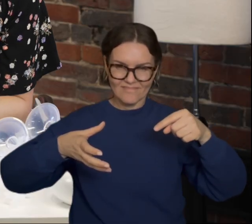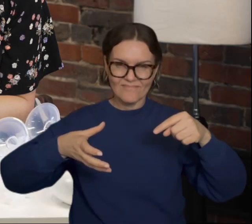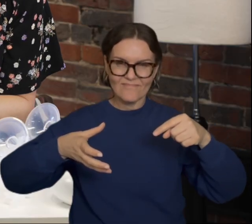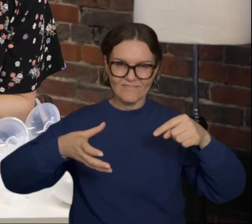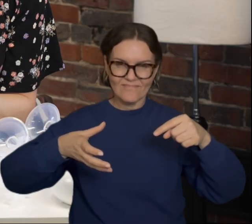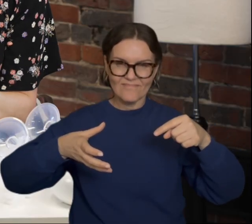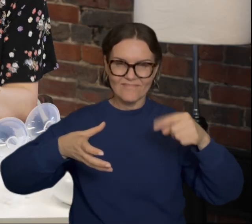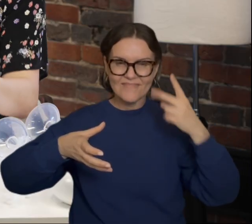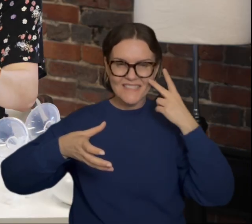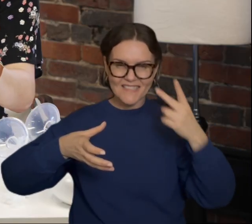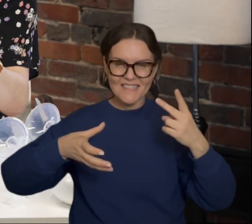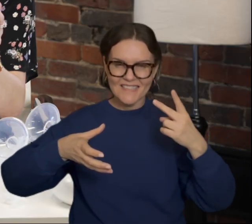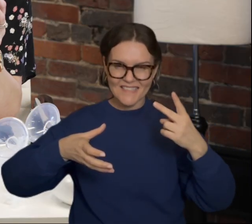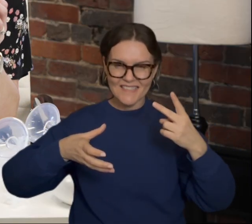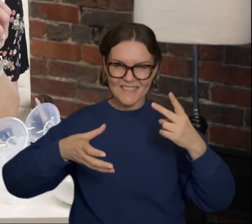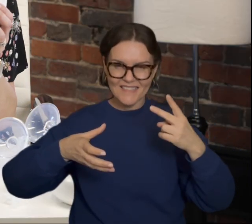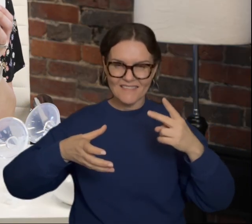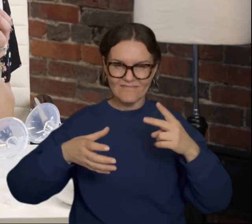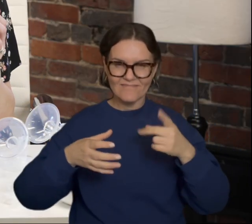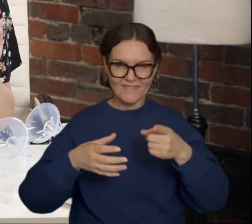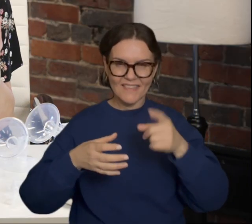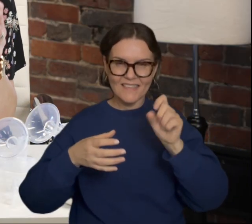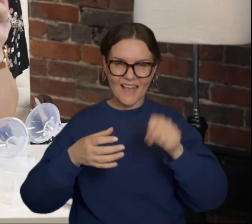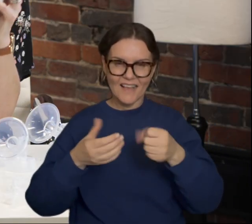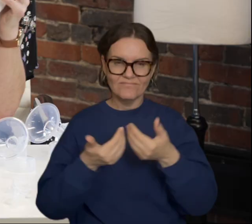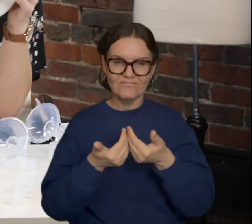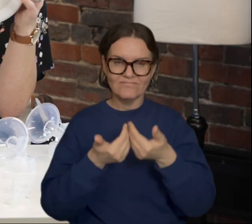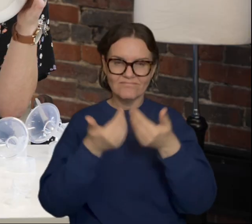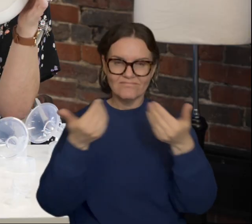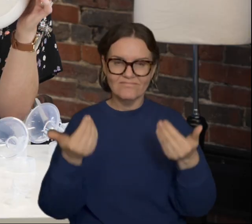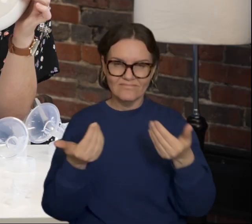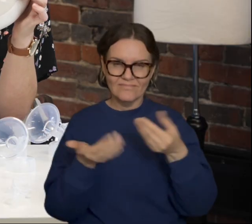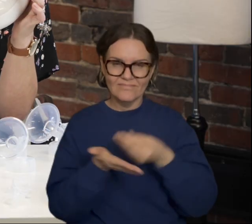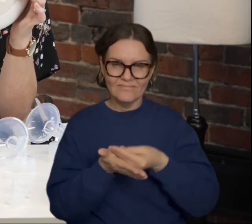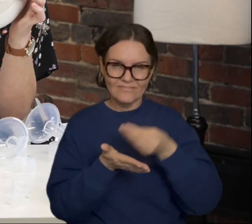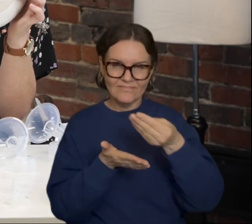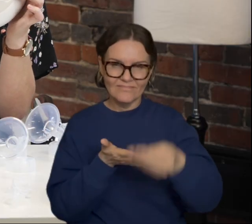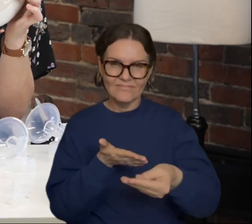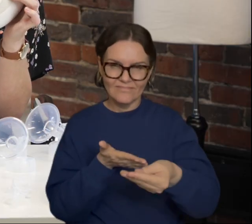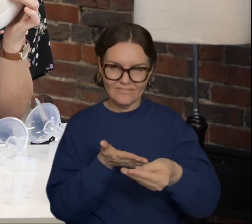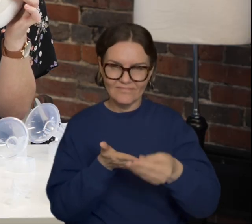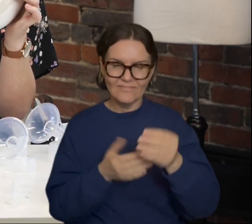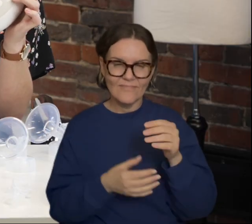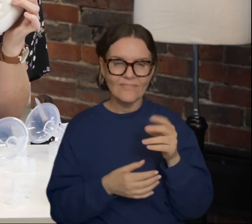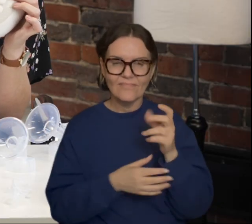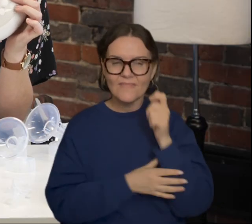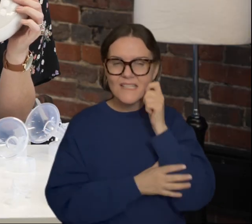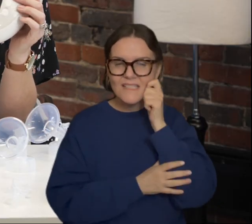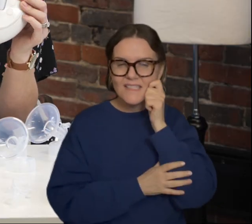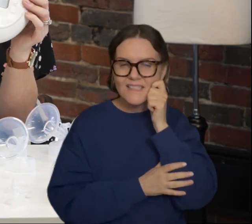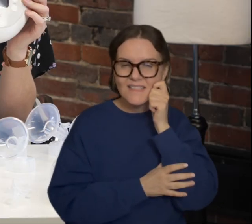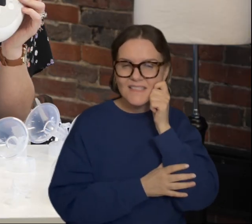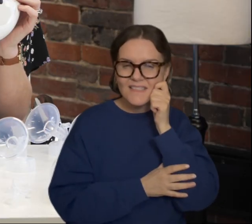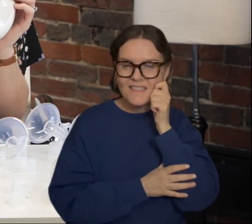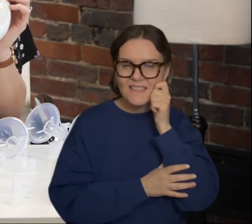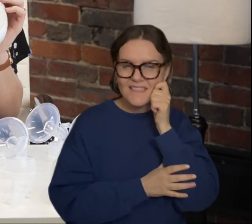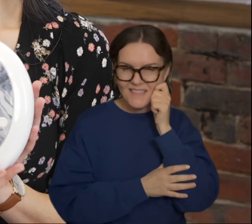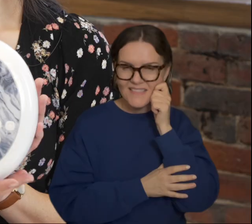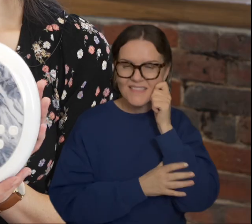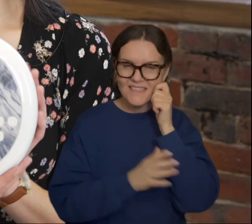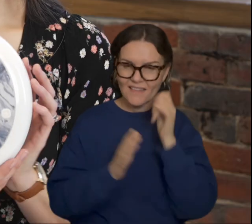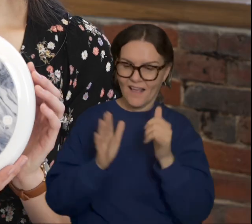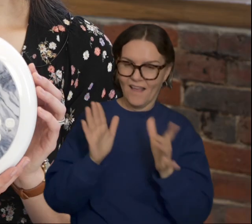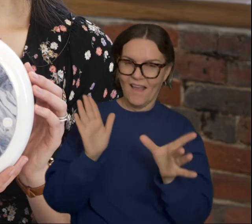and the S6 Plus both come with a pretty basic background, kind of a beige gray,